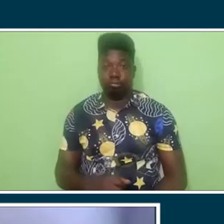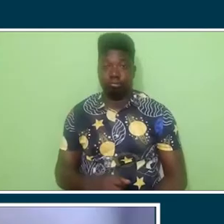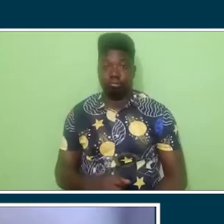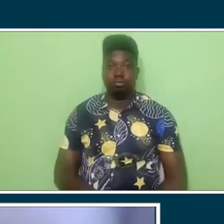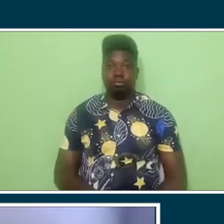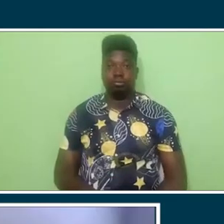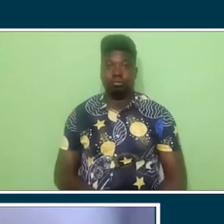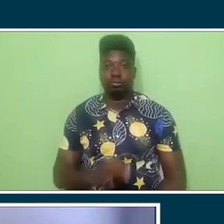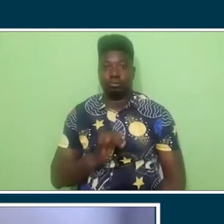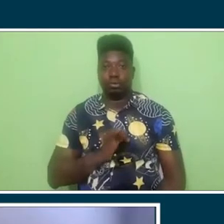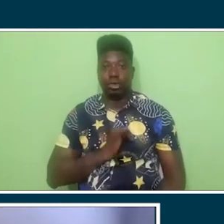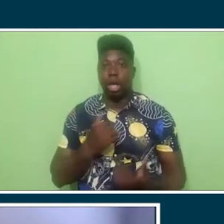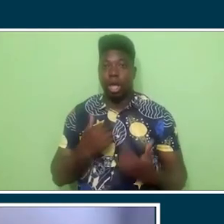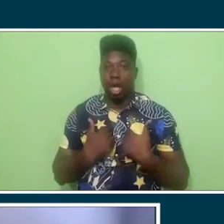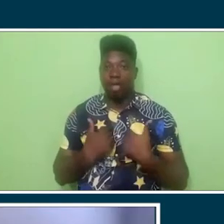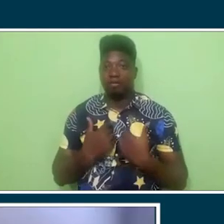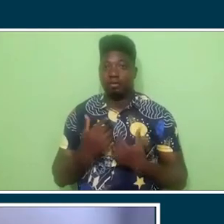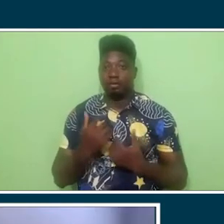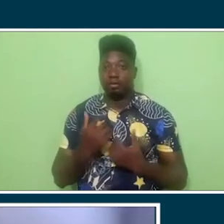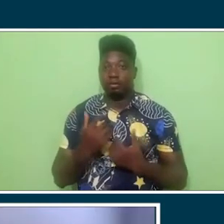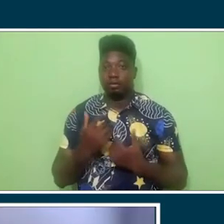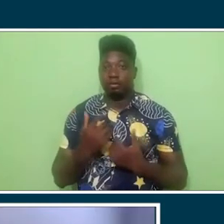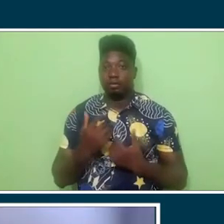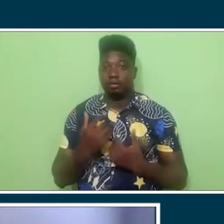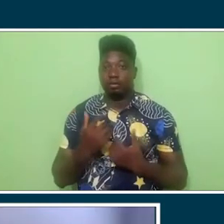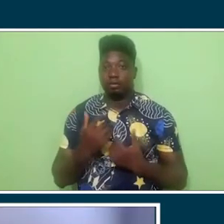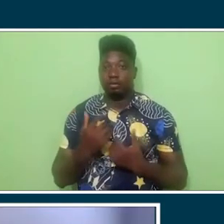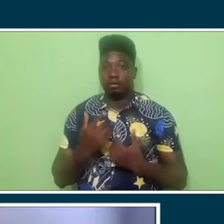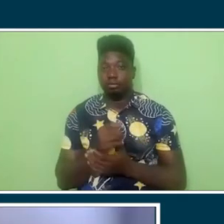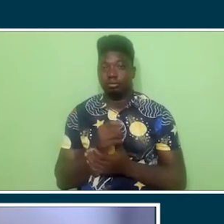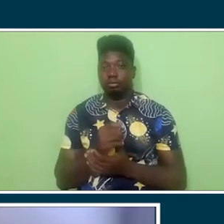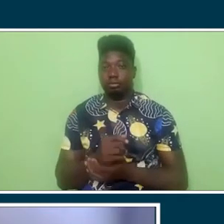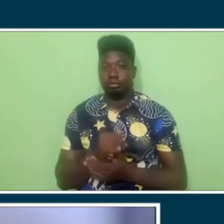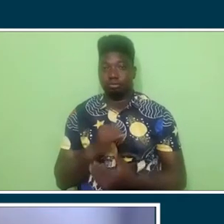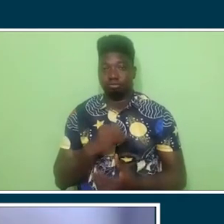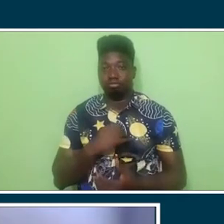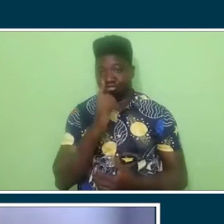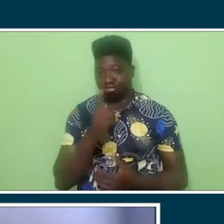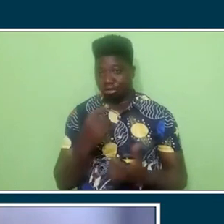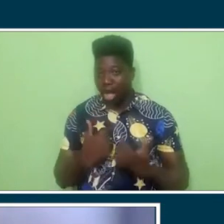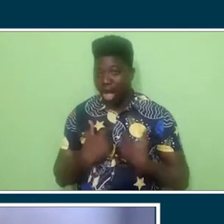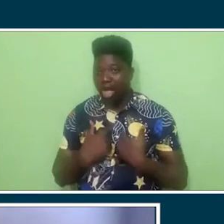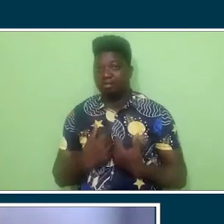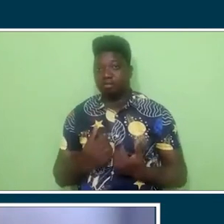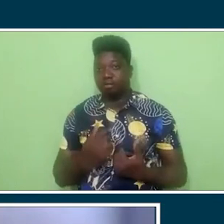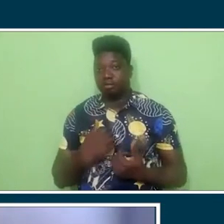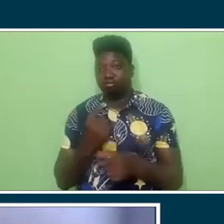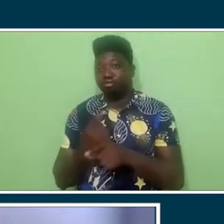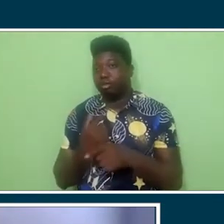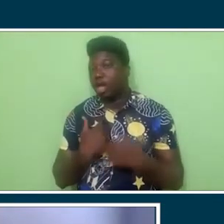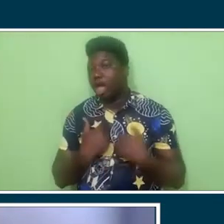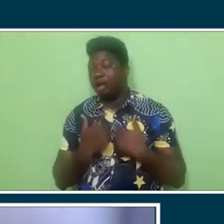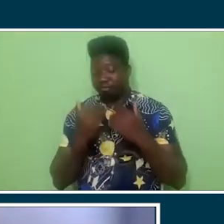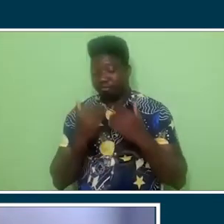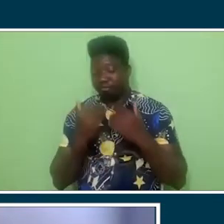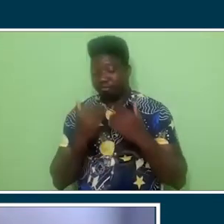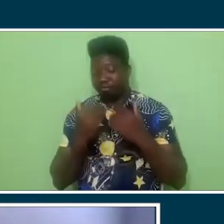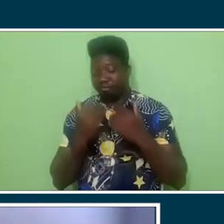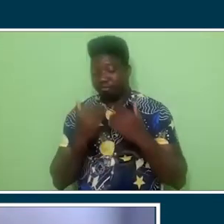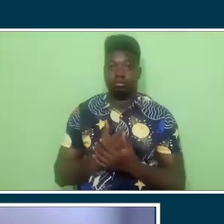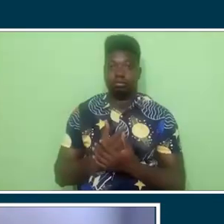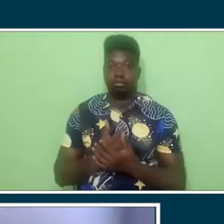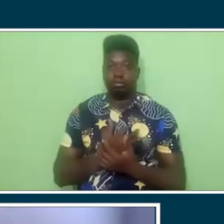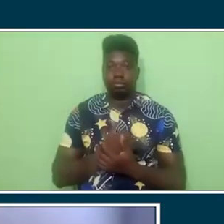that. Certainly, I absolutely have. And I just have to say, I could sit and listen to Ari and Leticia speak on